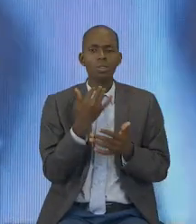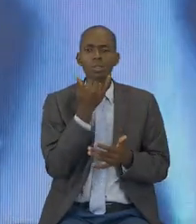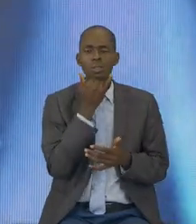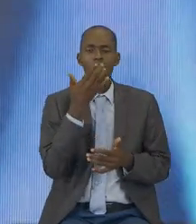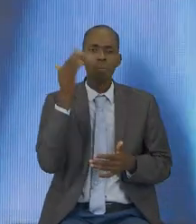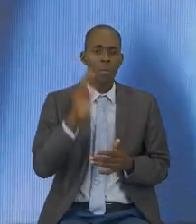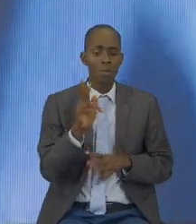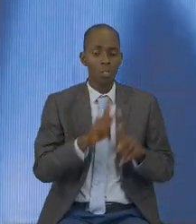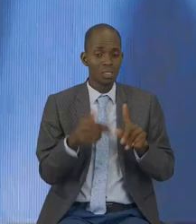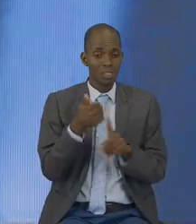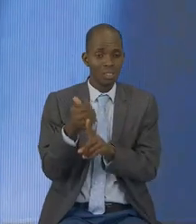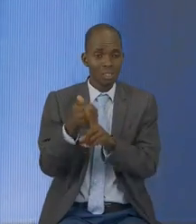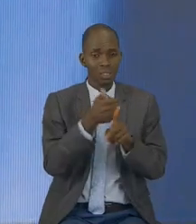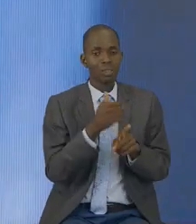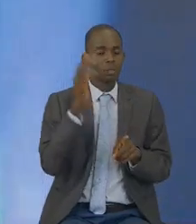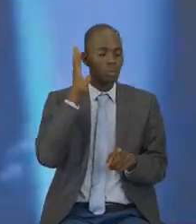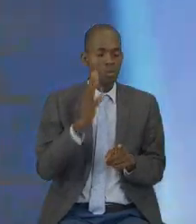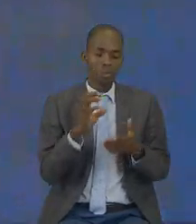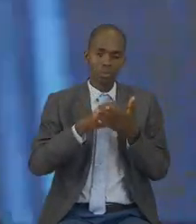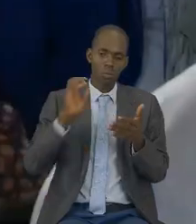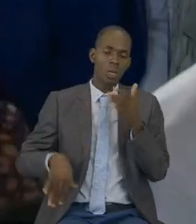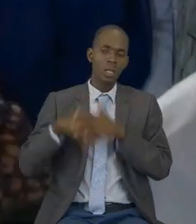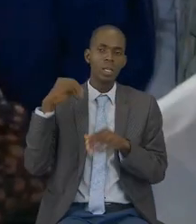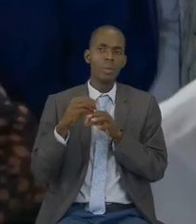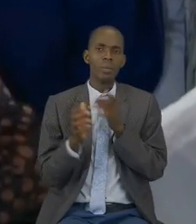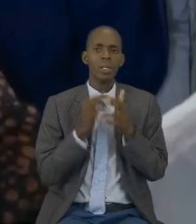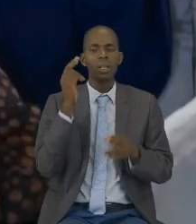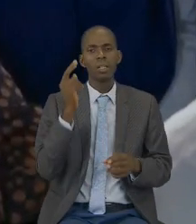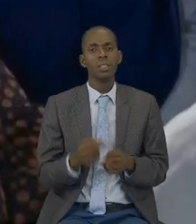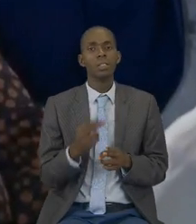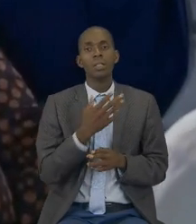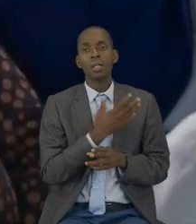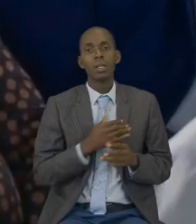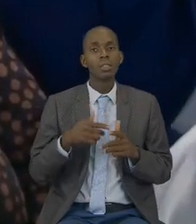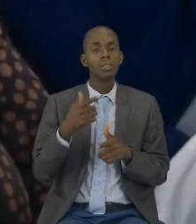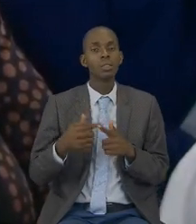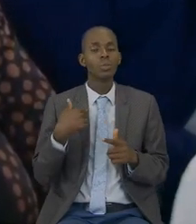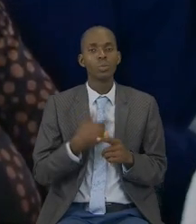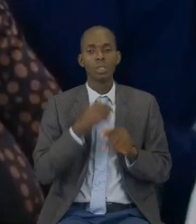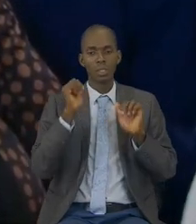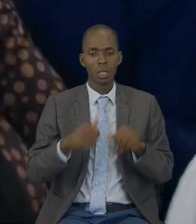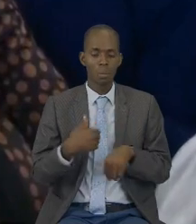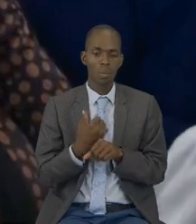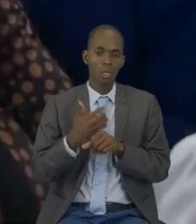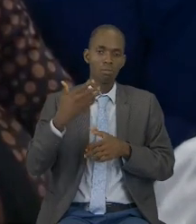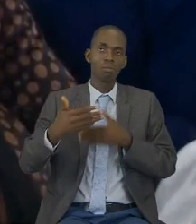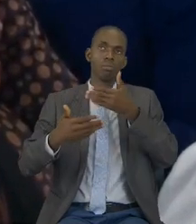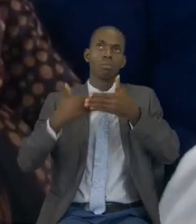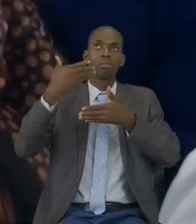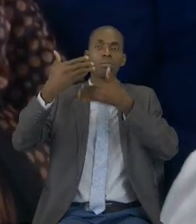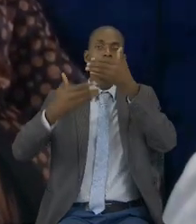by themselves he'll flush them out in Jesus' name. And then we can make progress. Number one